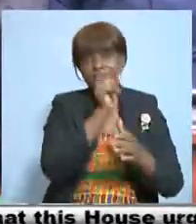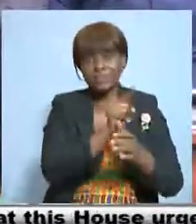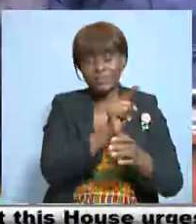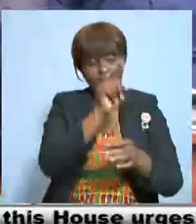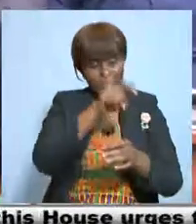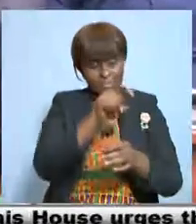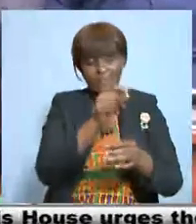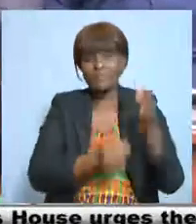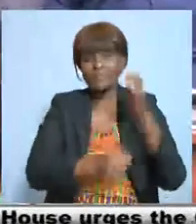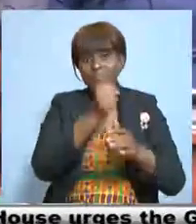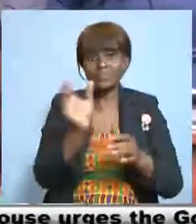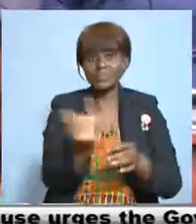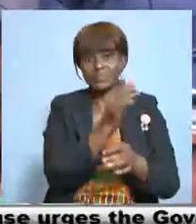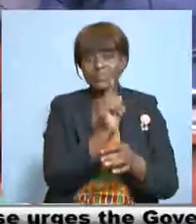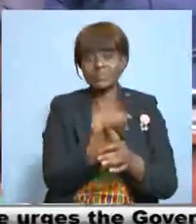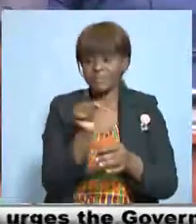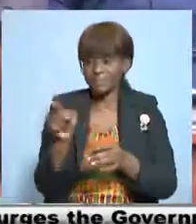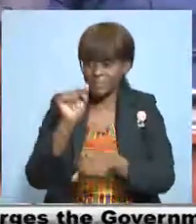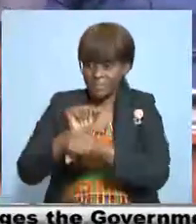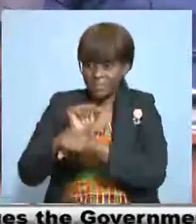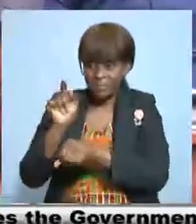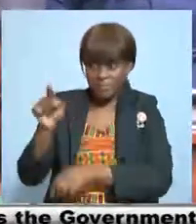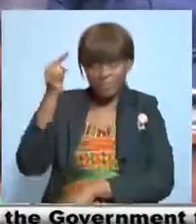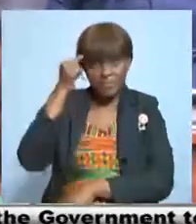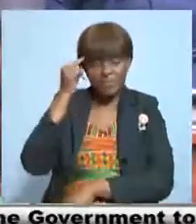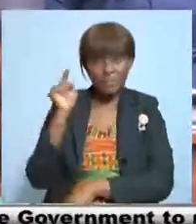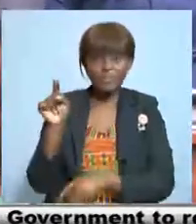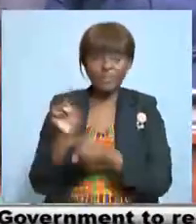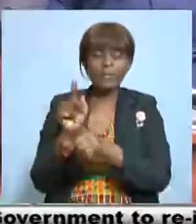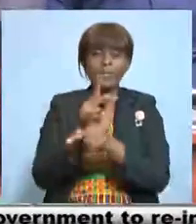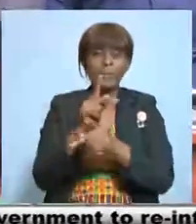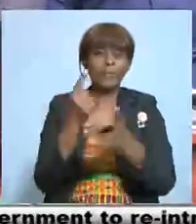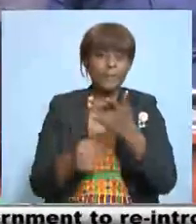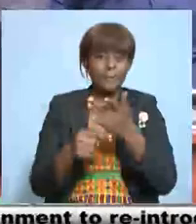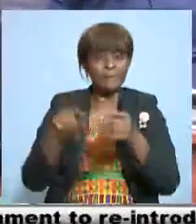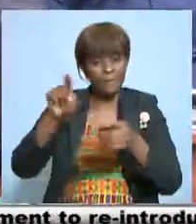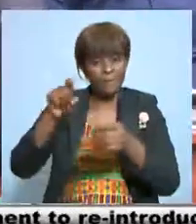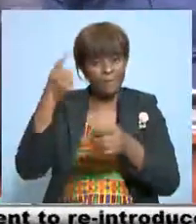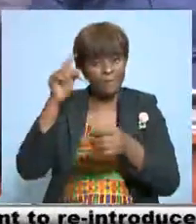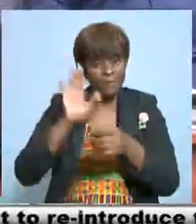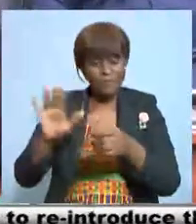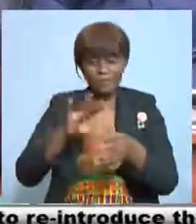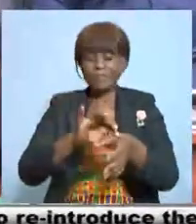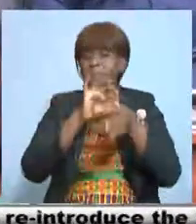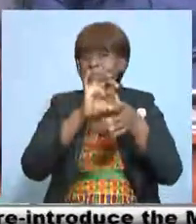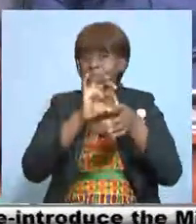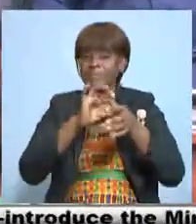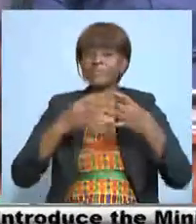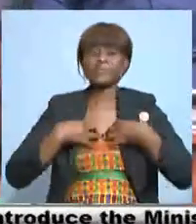needs of the soul. The work of government is to take care of the needs of the flesh, the